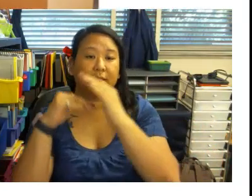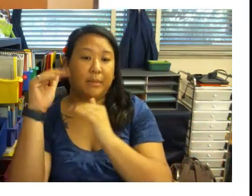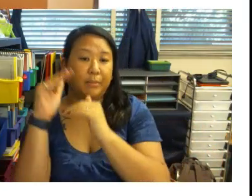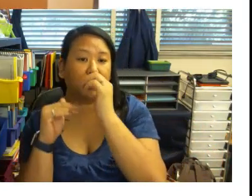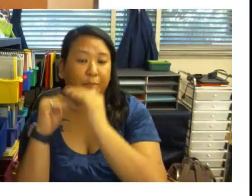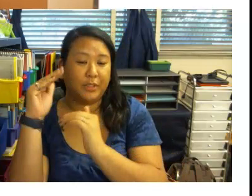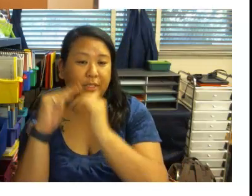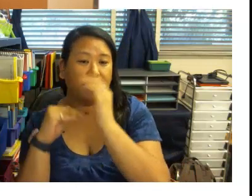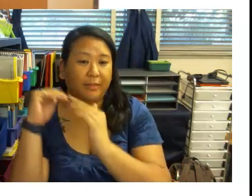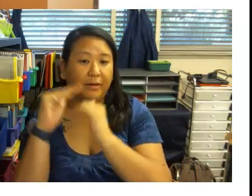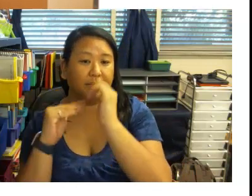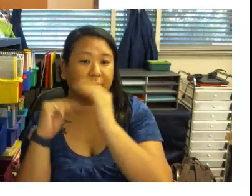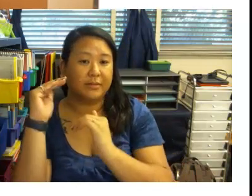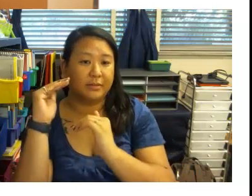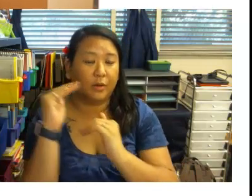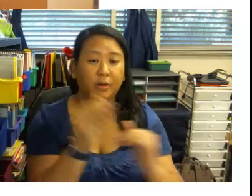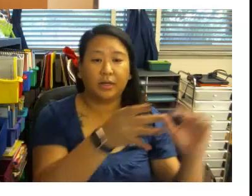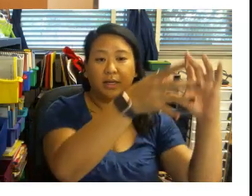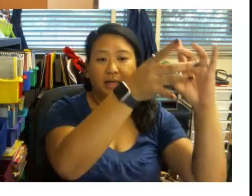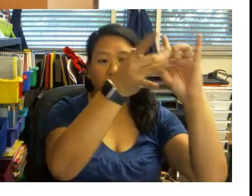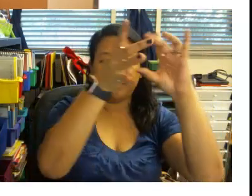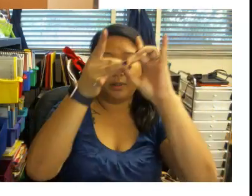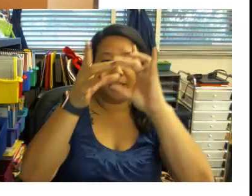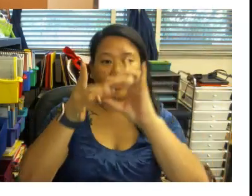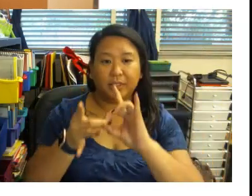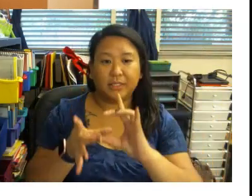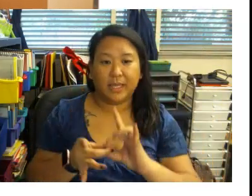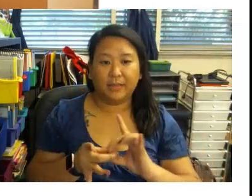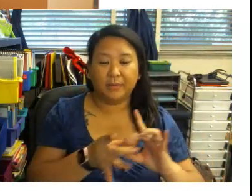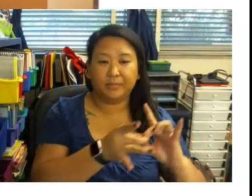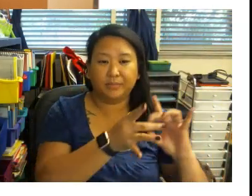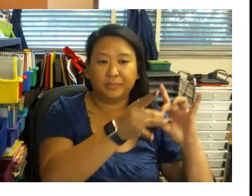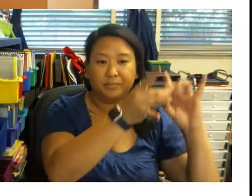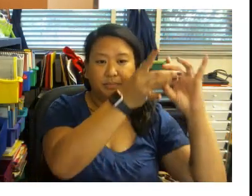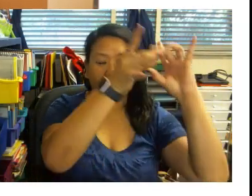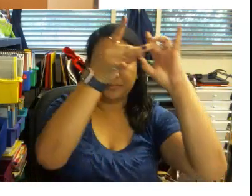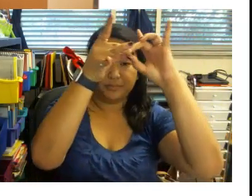To assemble or put together, or assemble and put together.